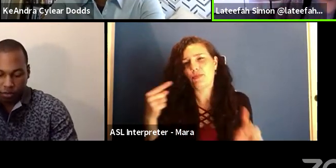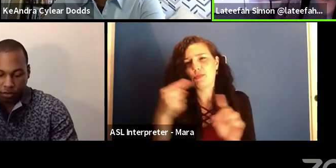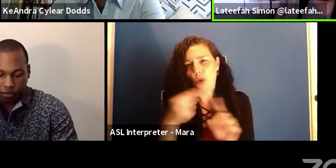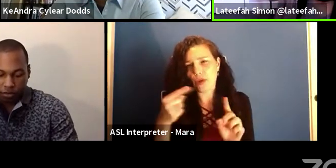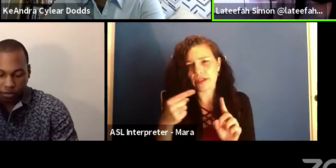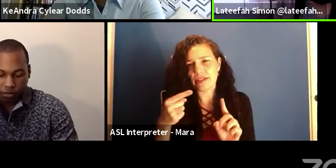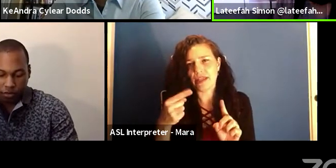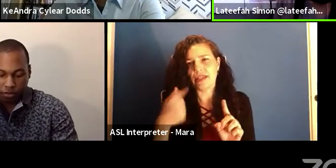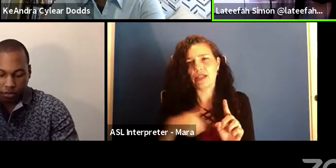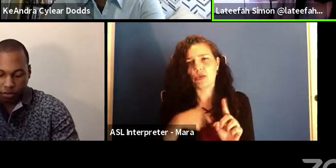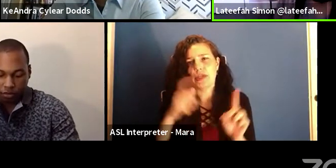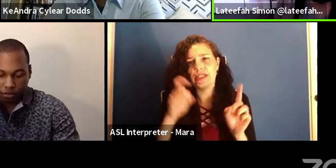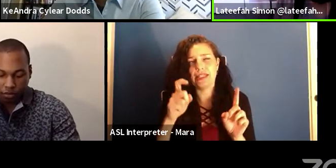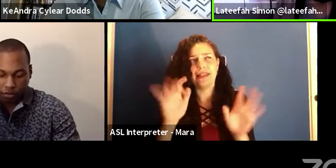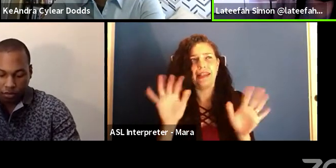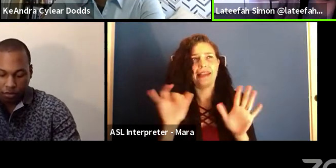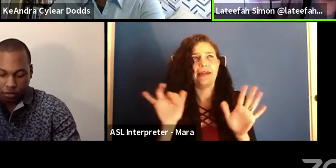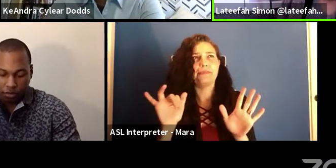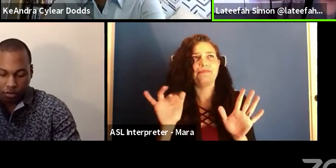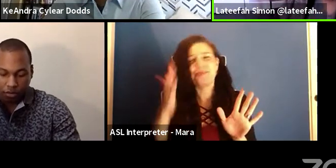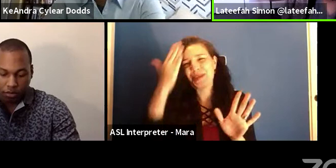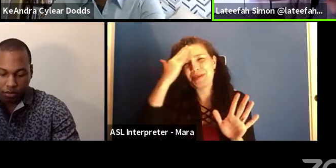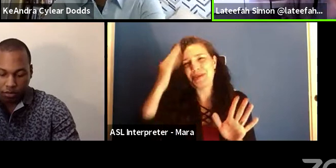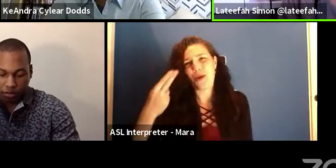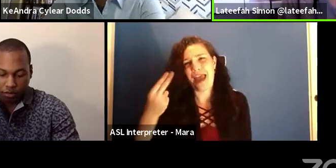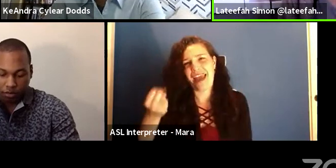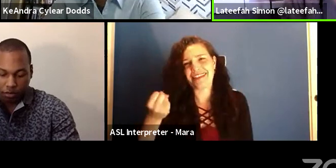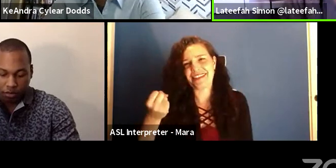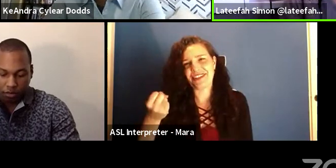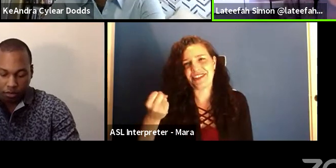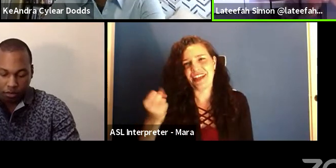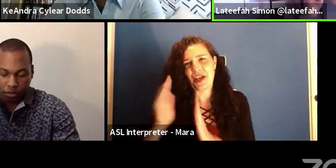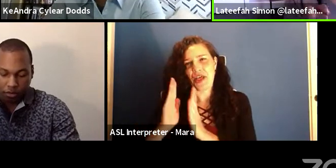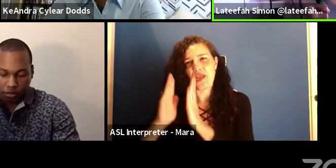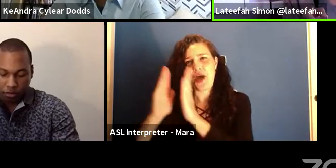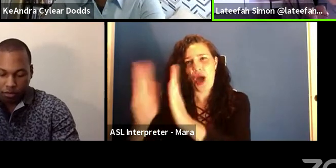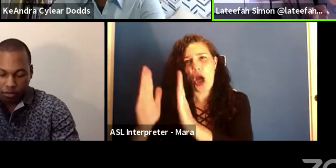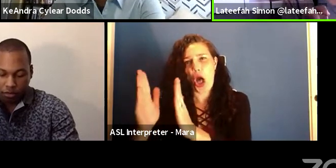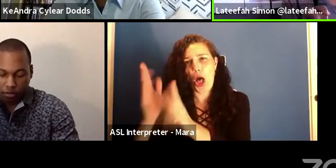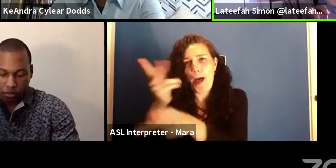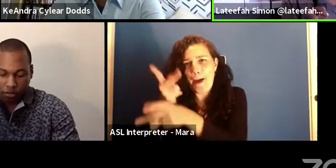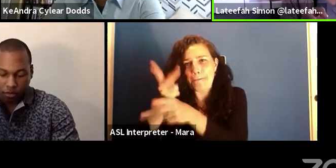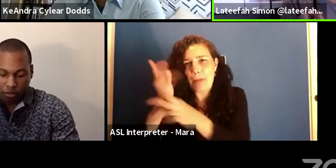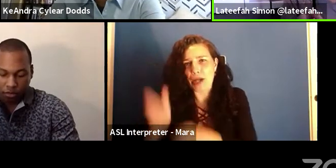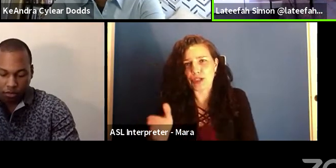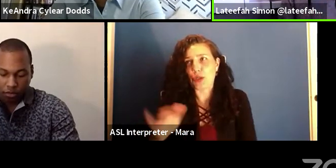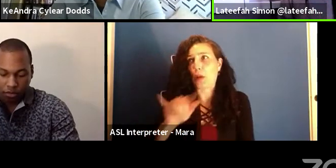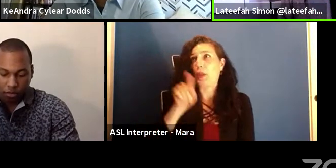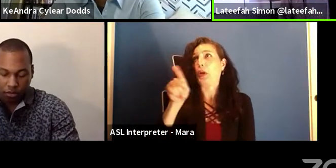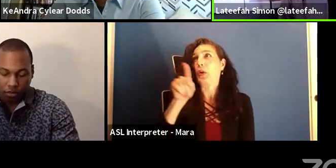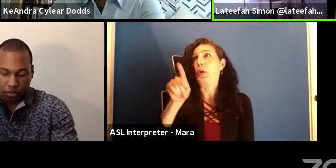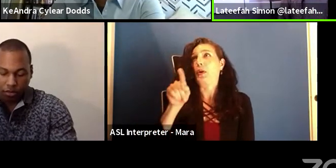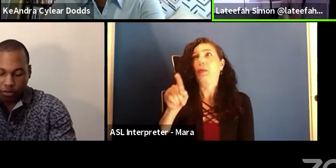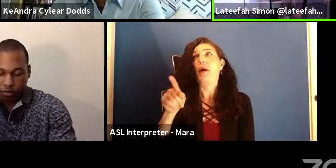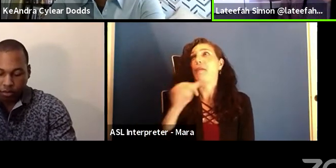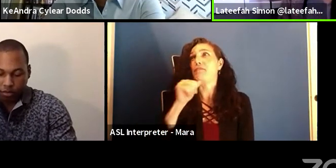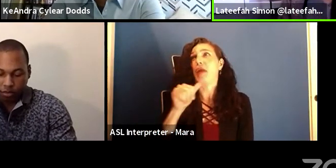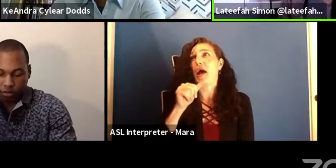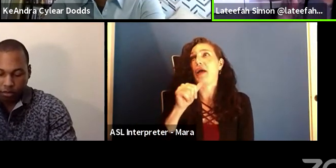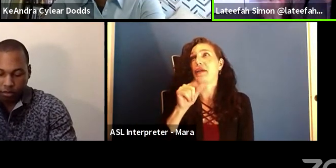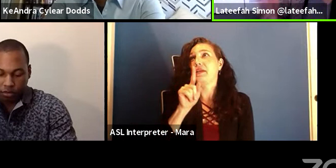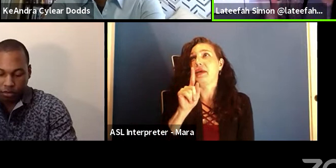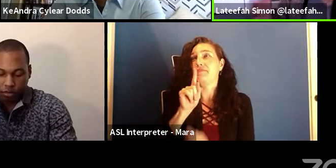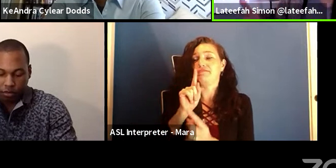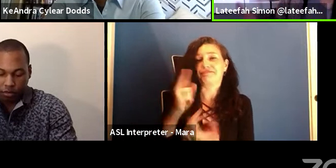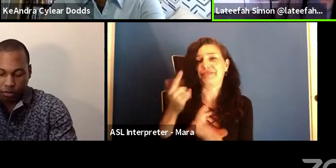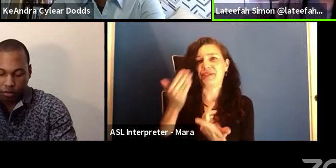always think of the hall monitor in high school. I'm kind of not going to cut if I see Mr. Jenkins down the hall. But if I